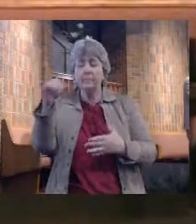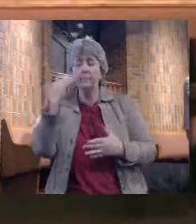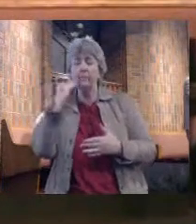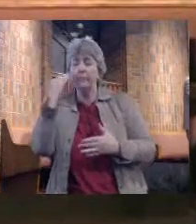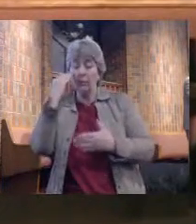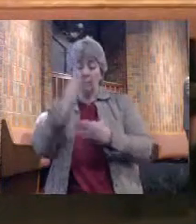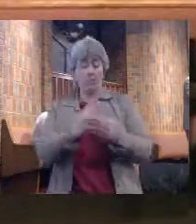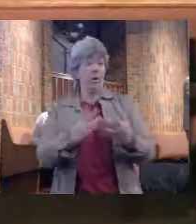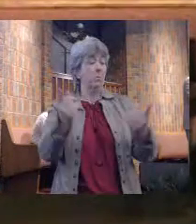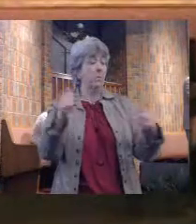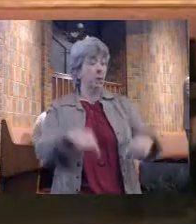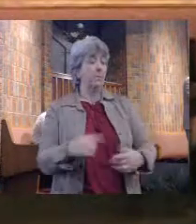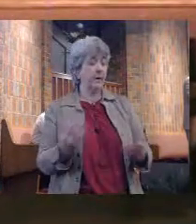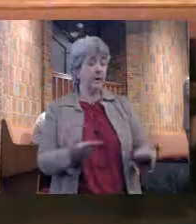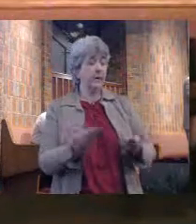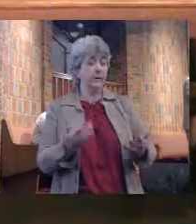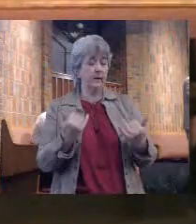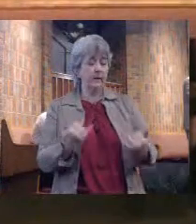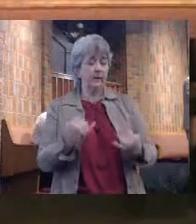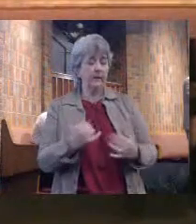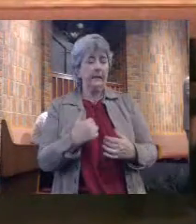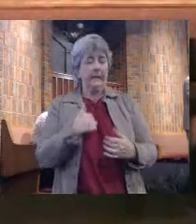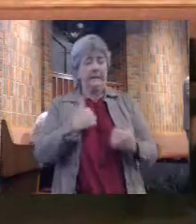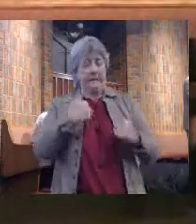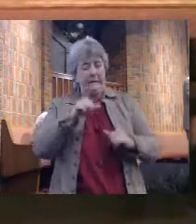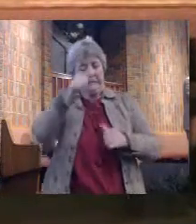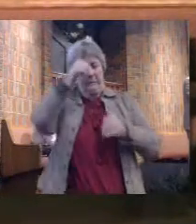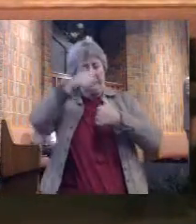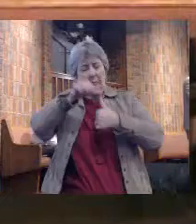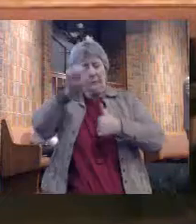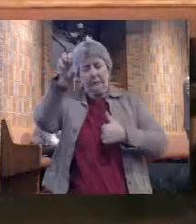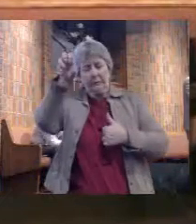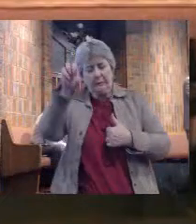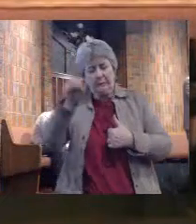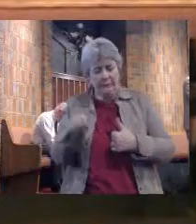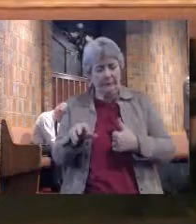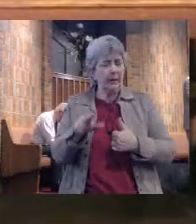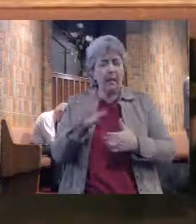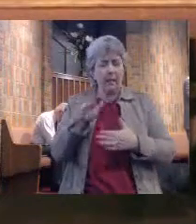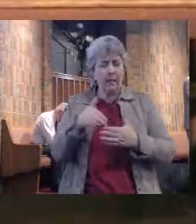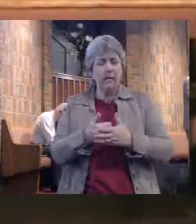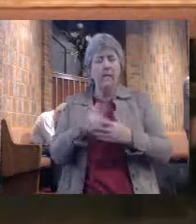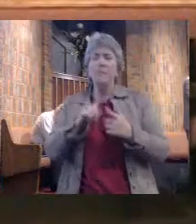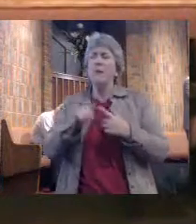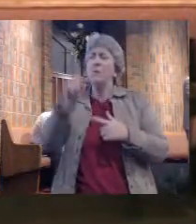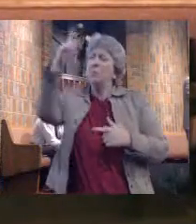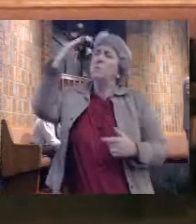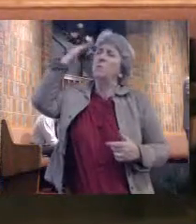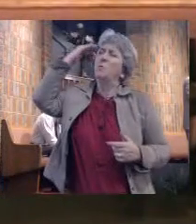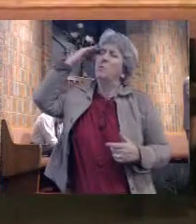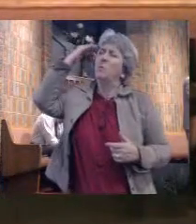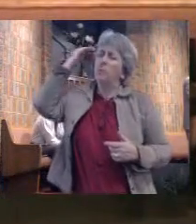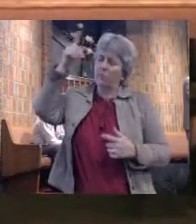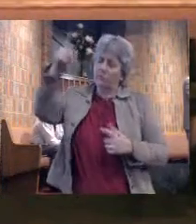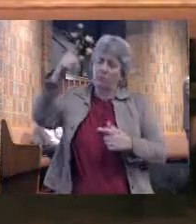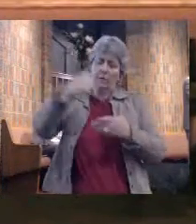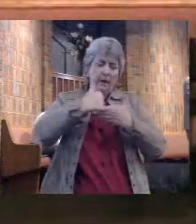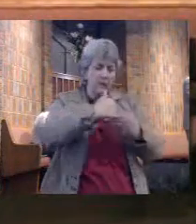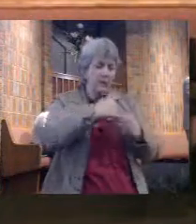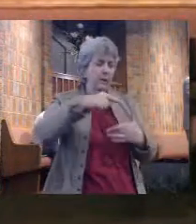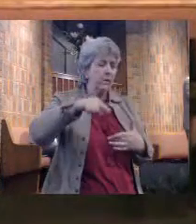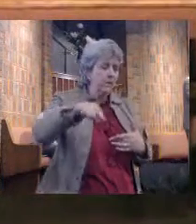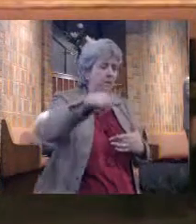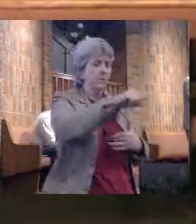today. I'll try to remember as many as I can, but Father, we ask that you be with them and help them